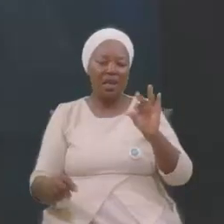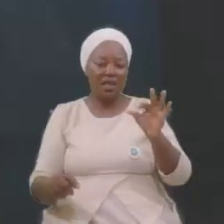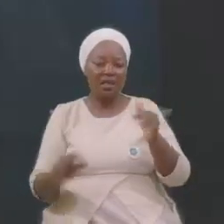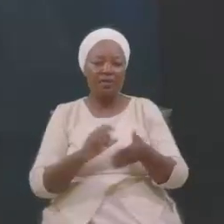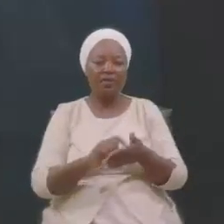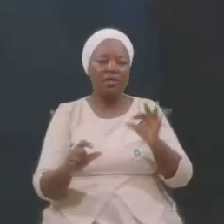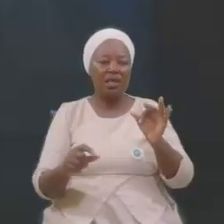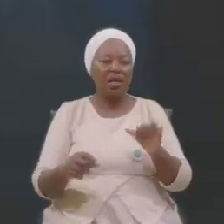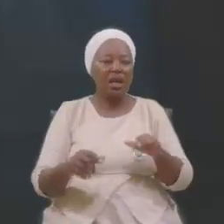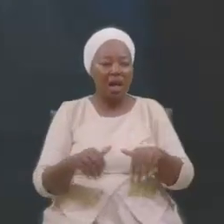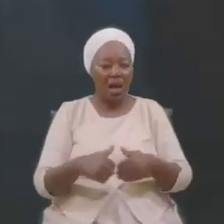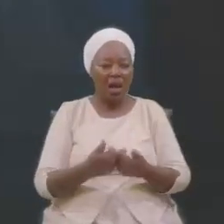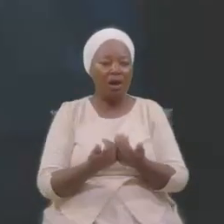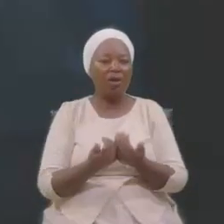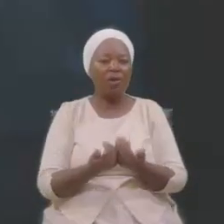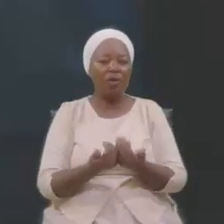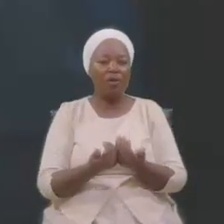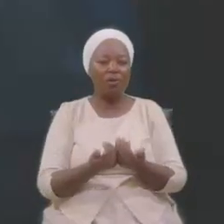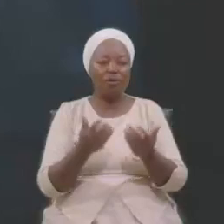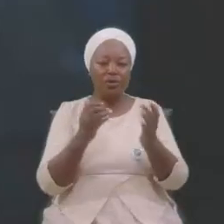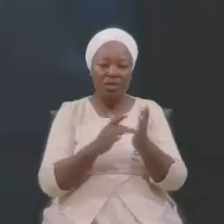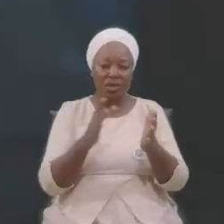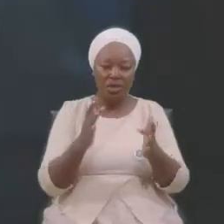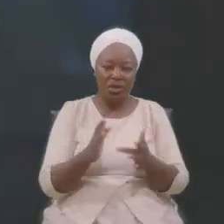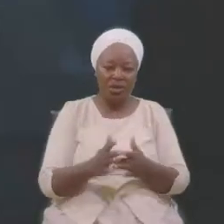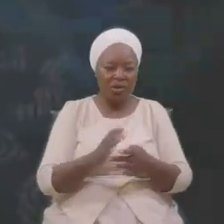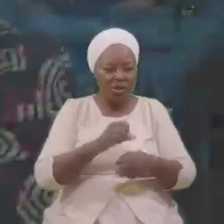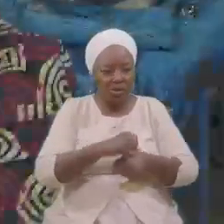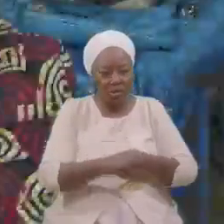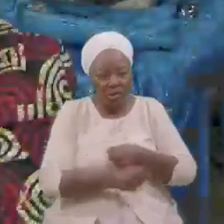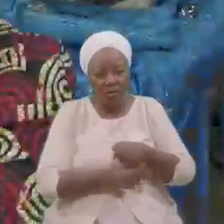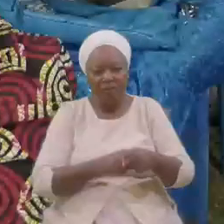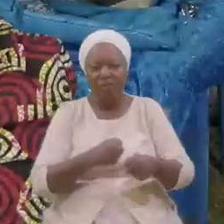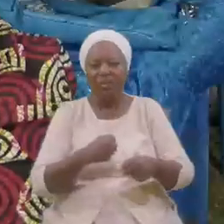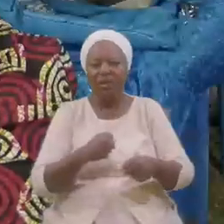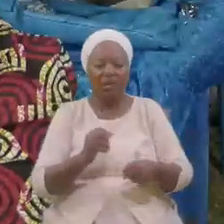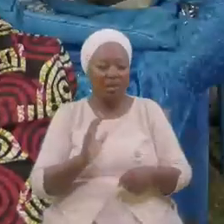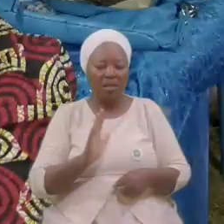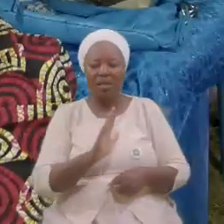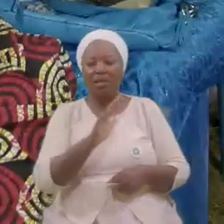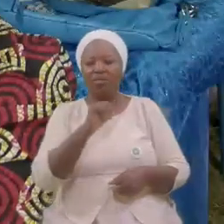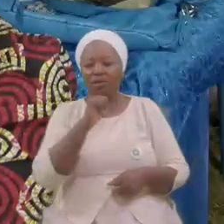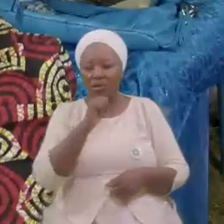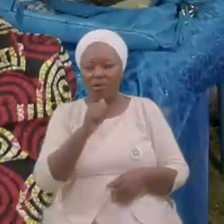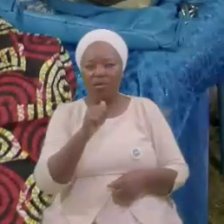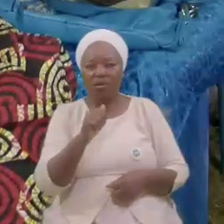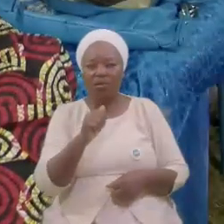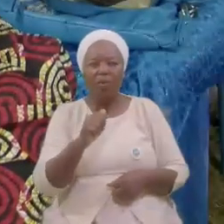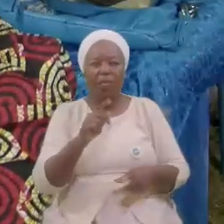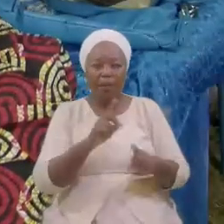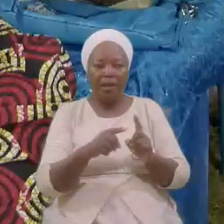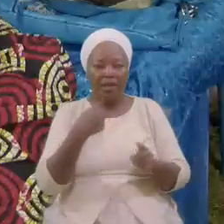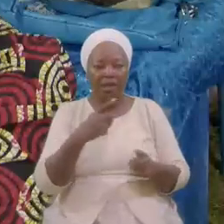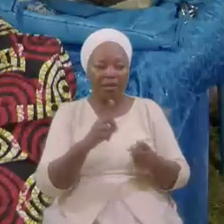how be it, Jesus suffered him not, but says unto him, go